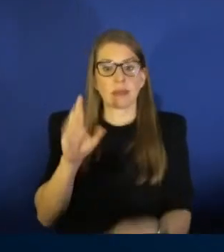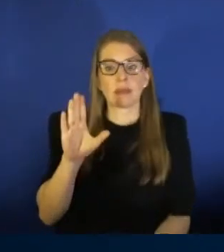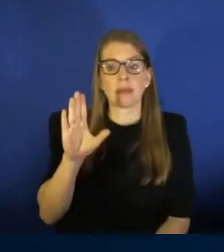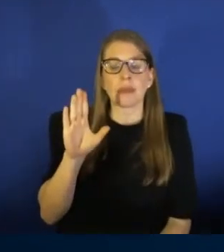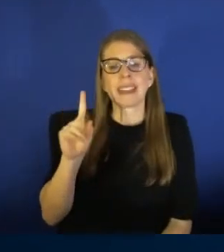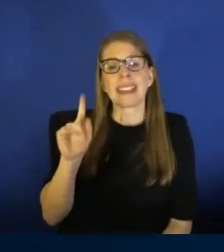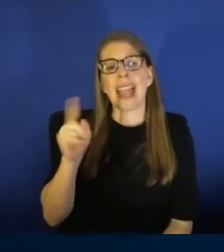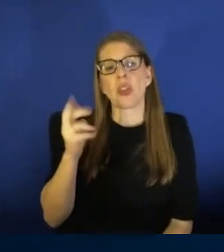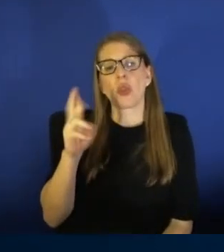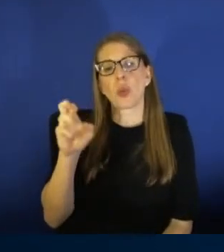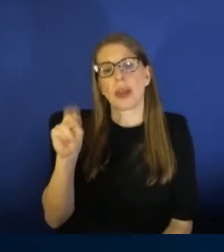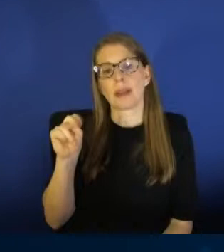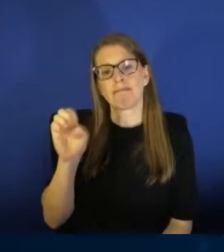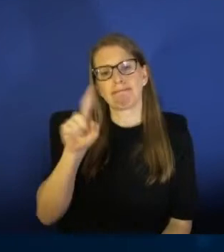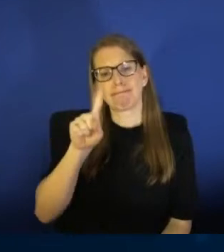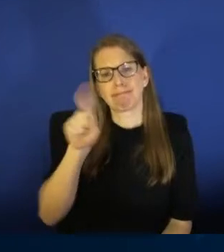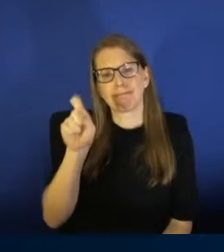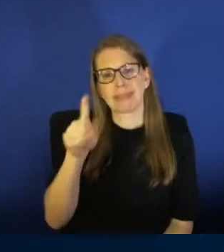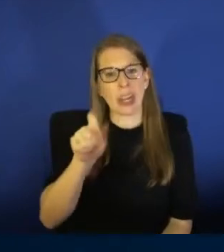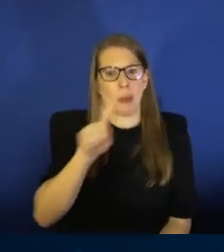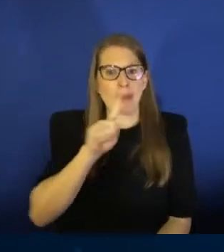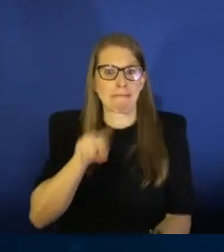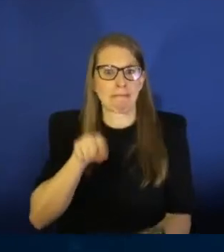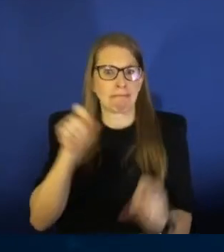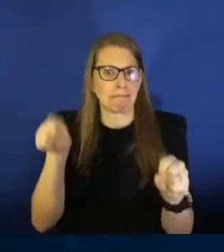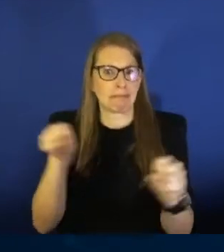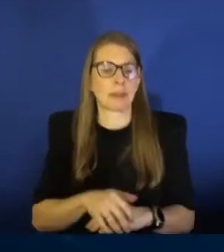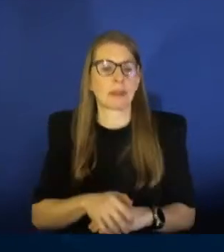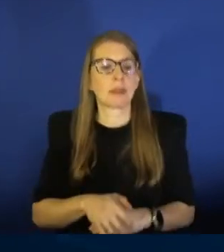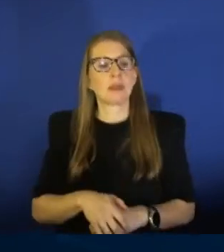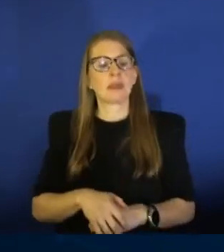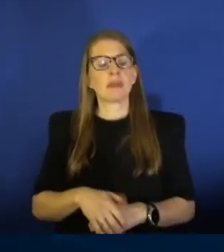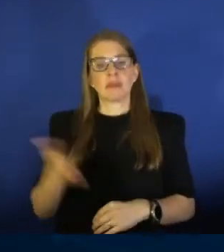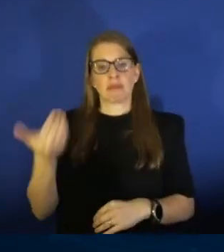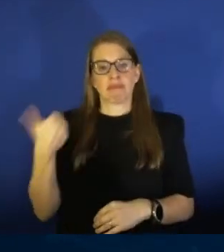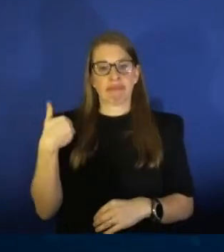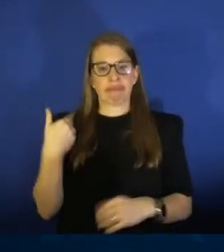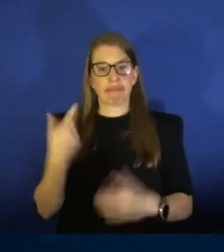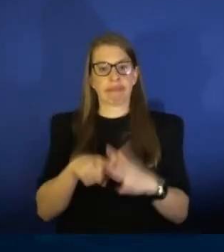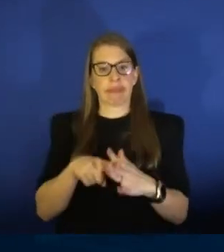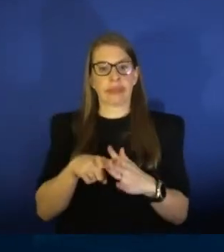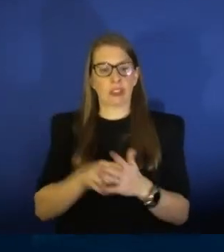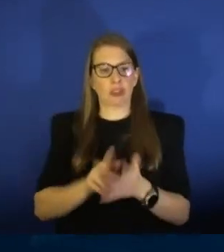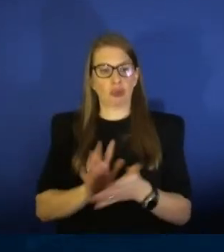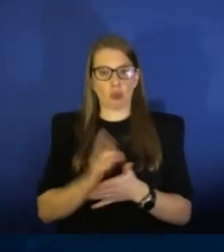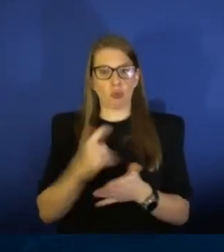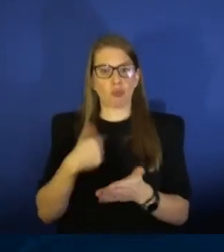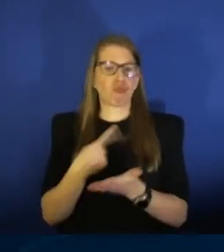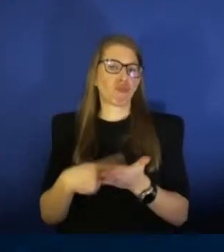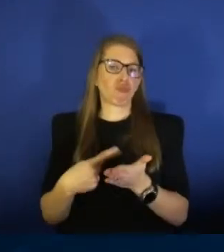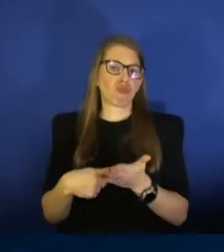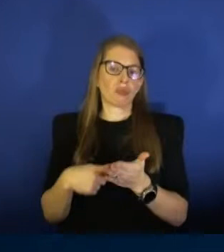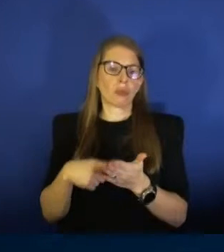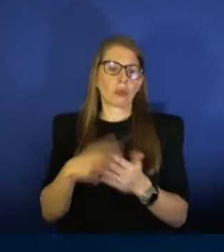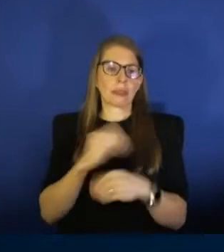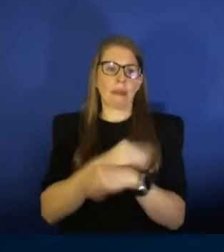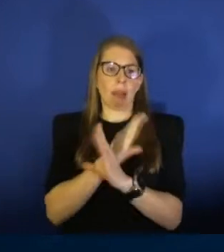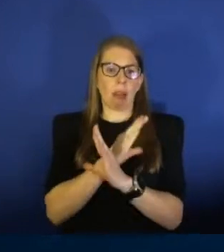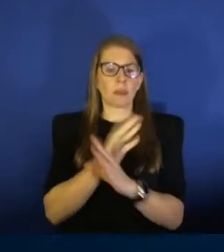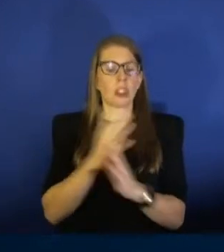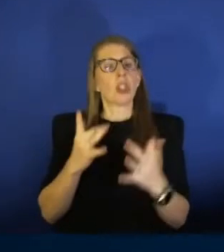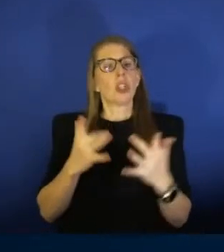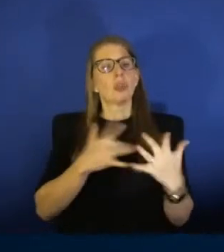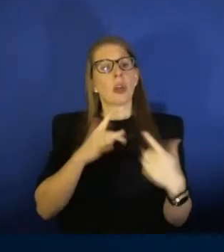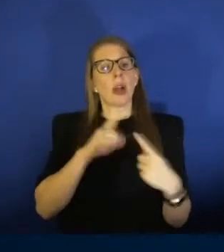asking, and anyone can jump in on this, at the beginning when we were talking about telehealth, there was a concern about